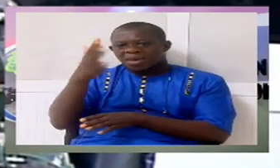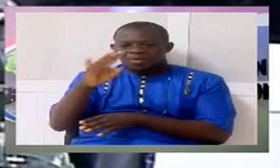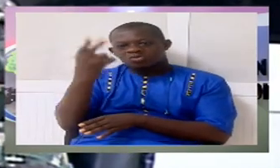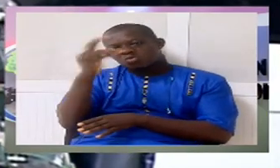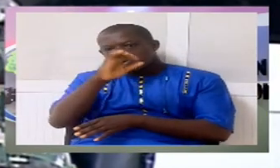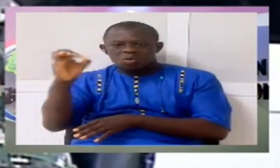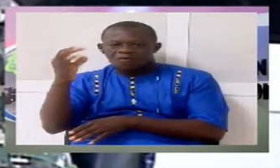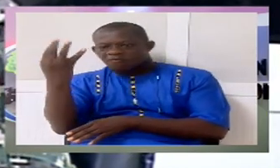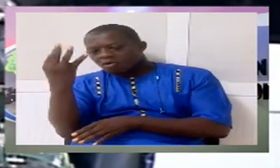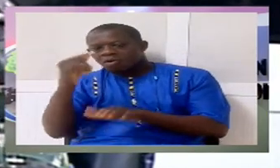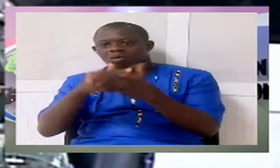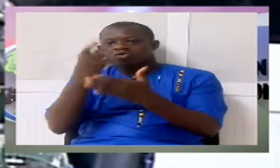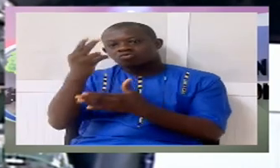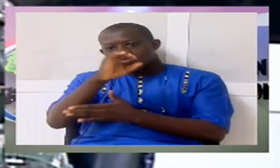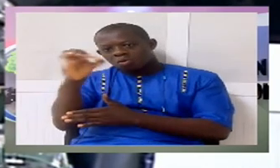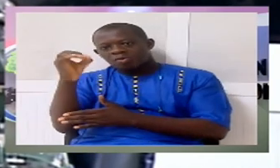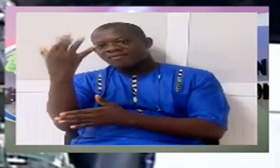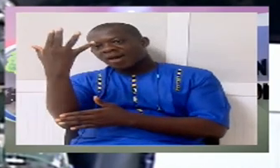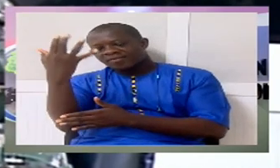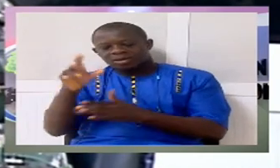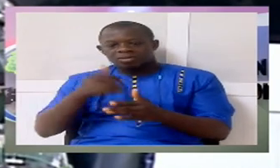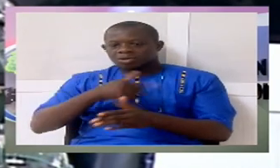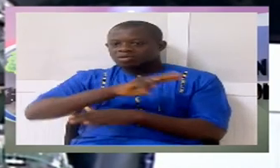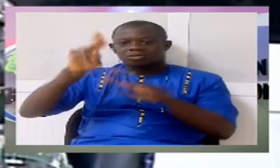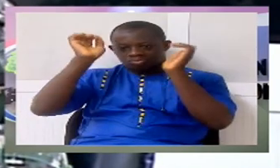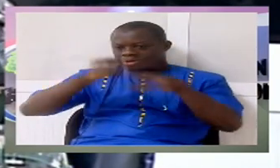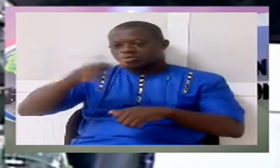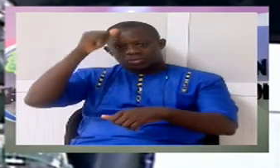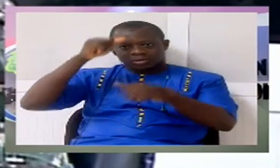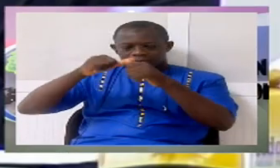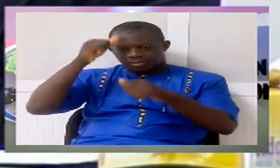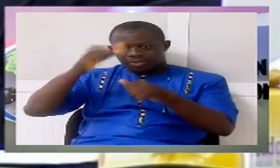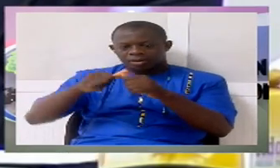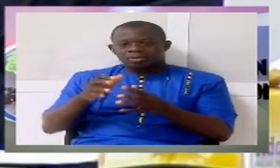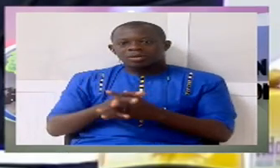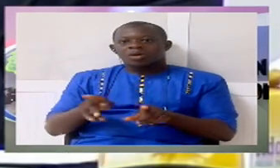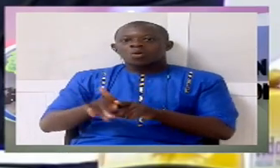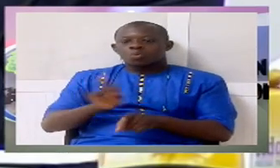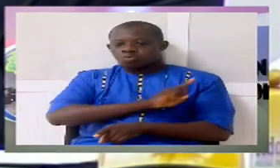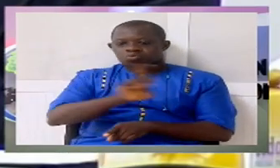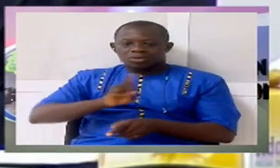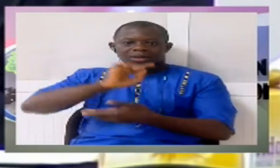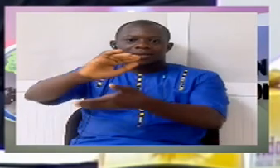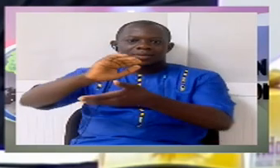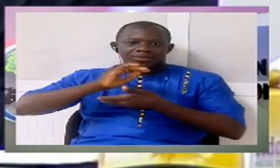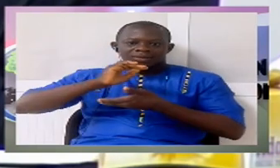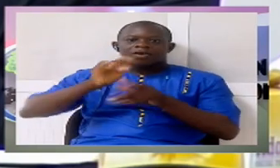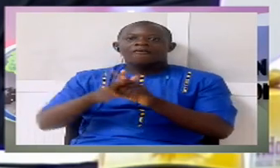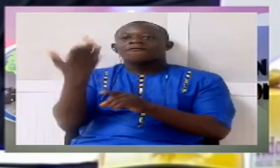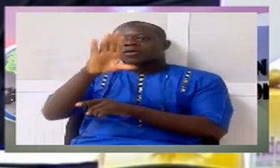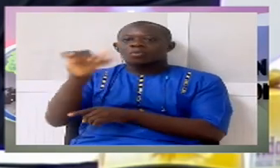2004 It could be 2004 or 5, I cannot recall. We have received evidence from